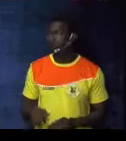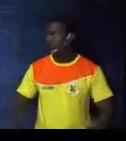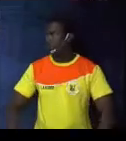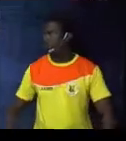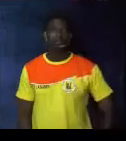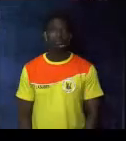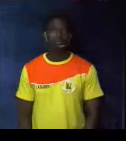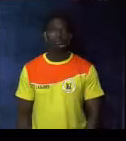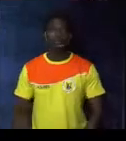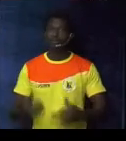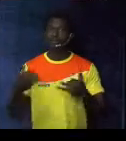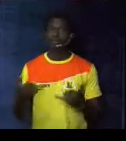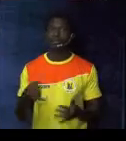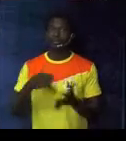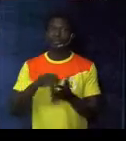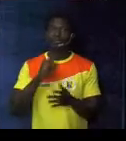diameter.